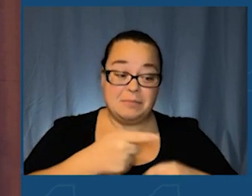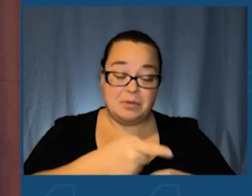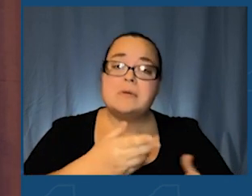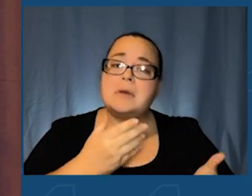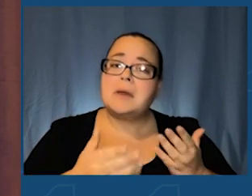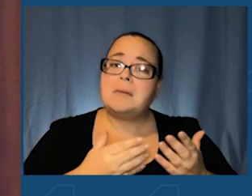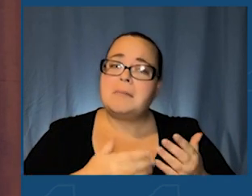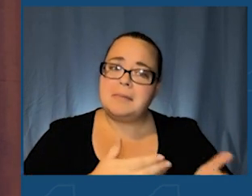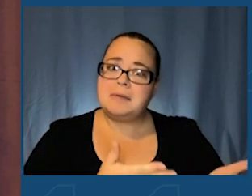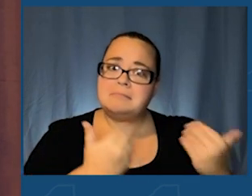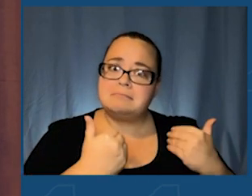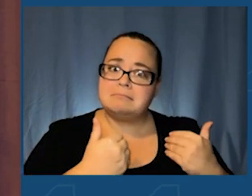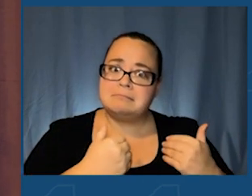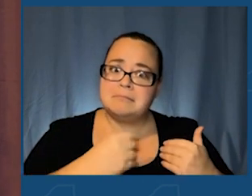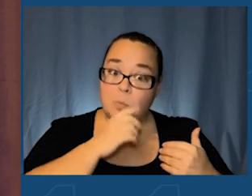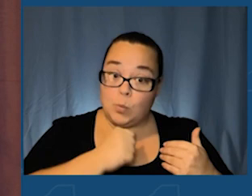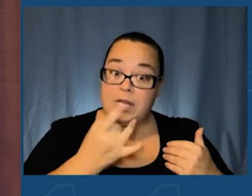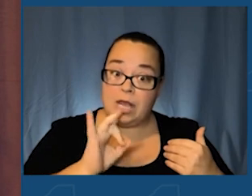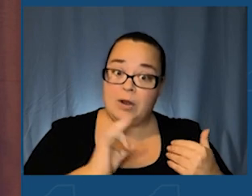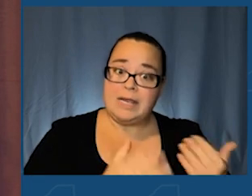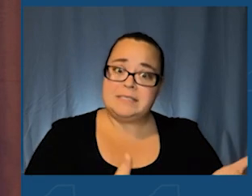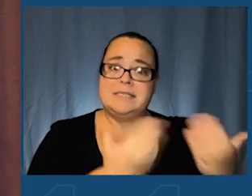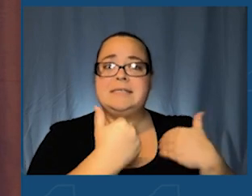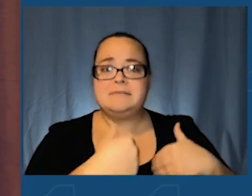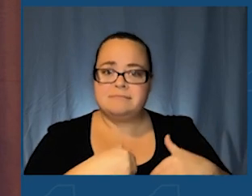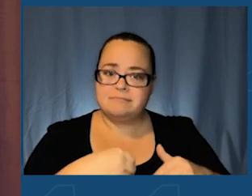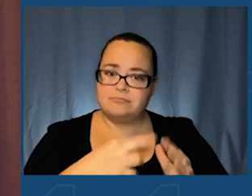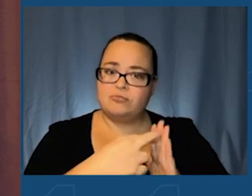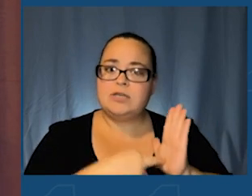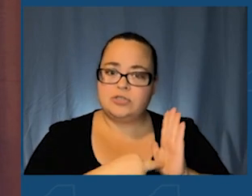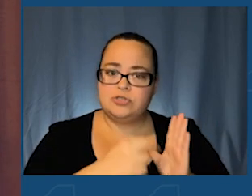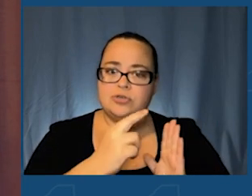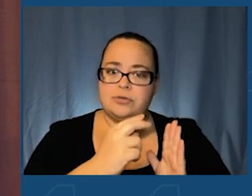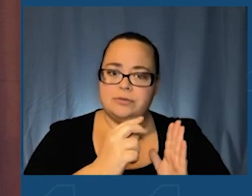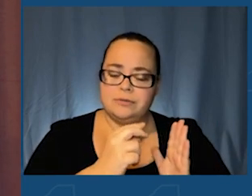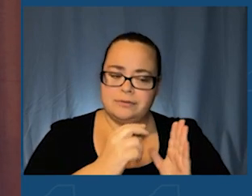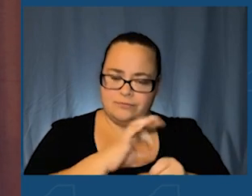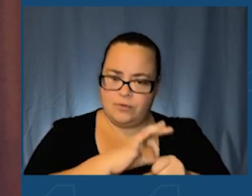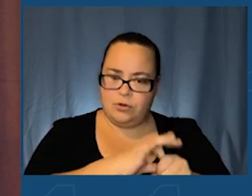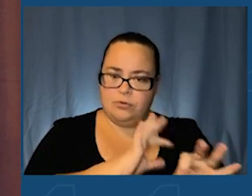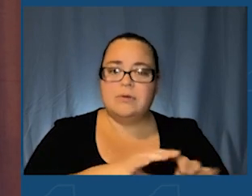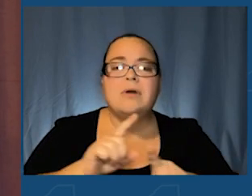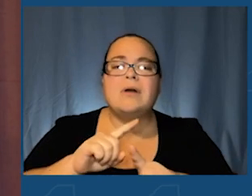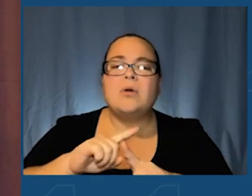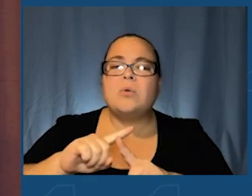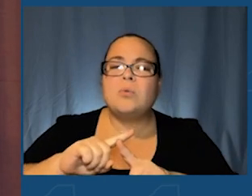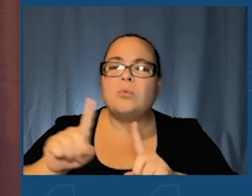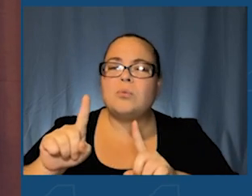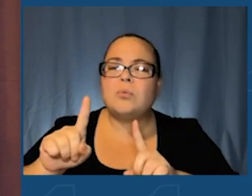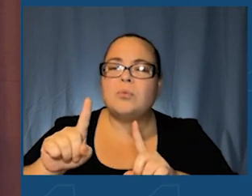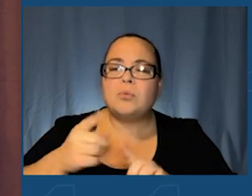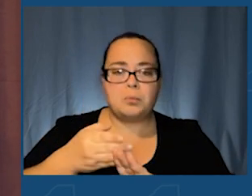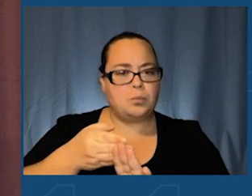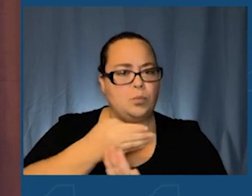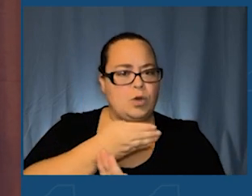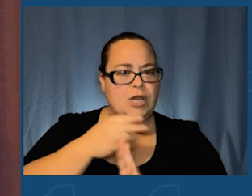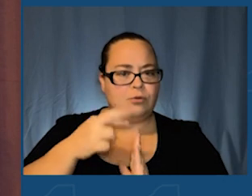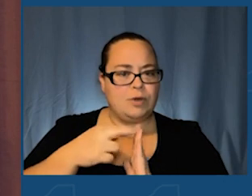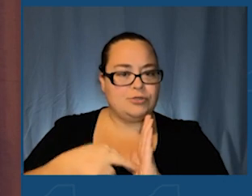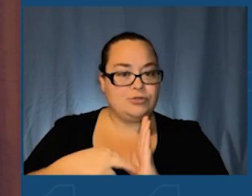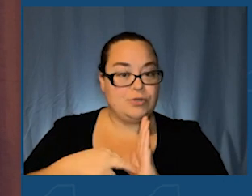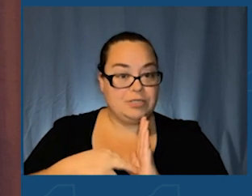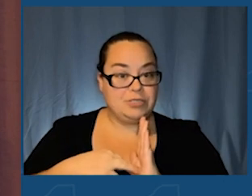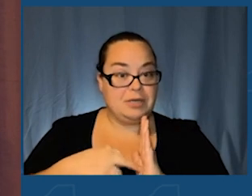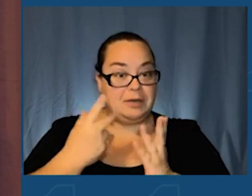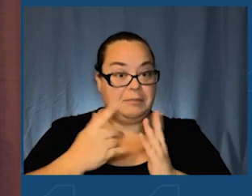vote when they're 18. We've done that. But also, what about pre-registration? What about getting them thinking about this